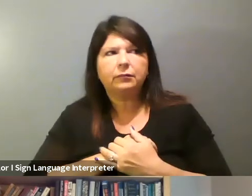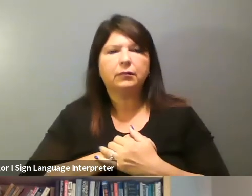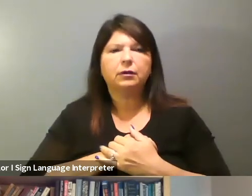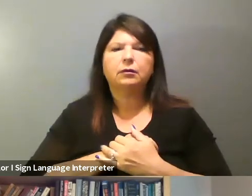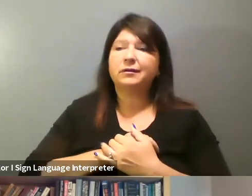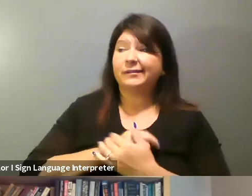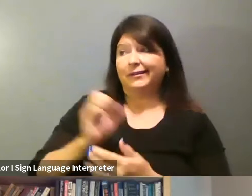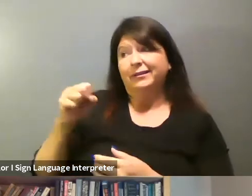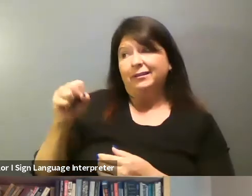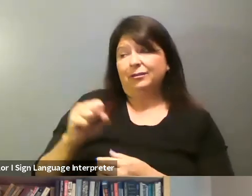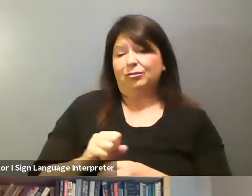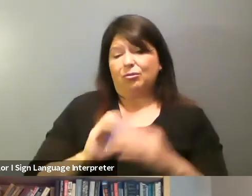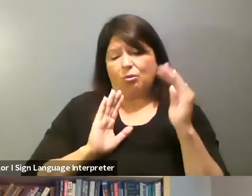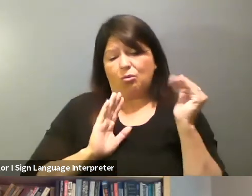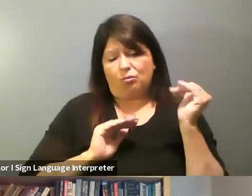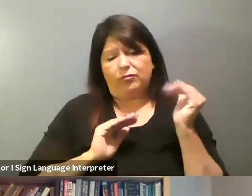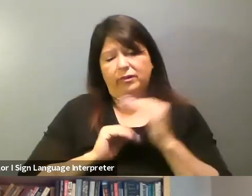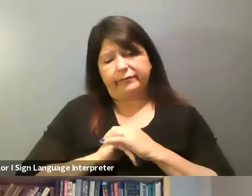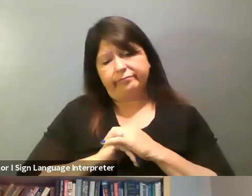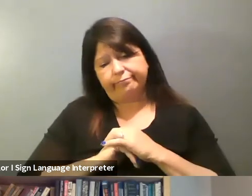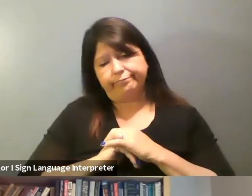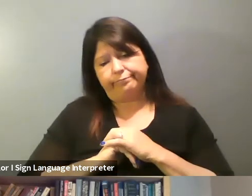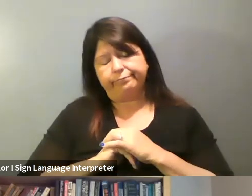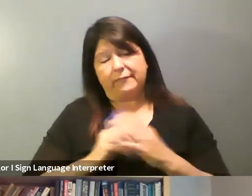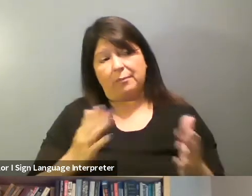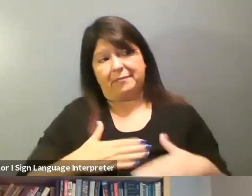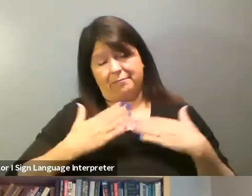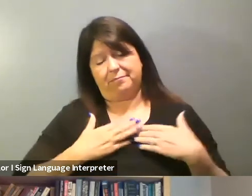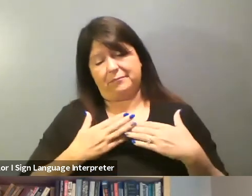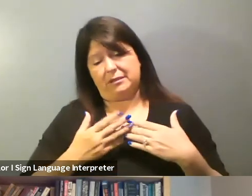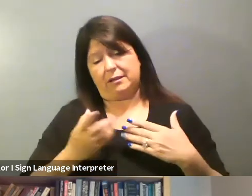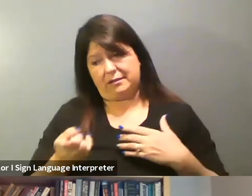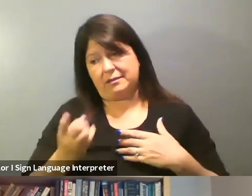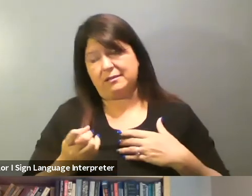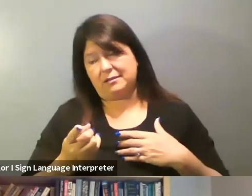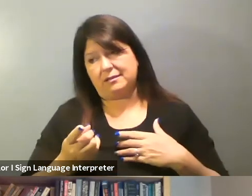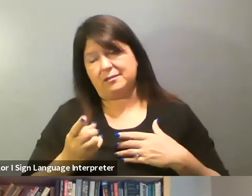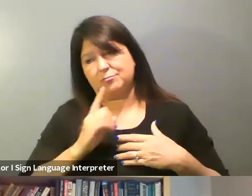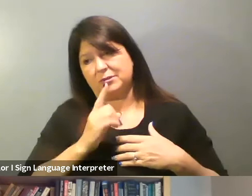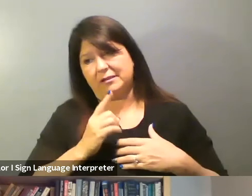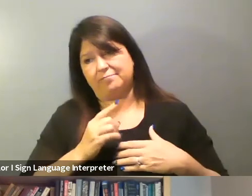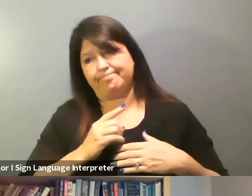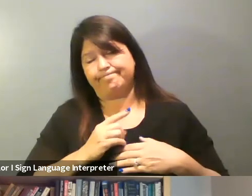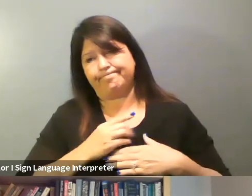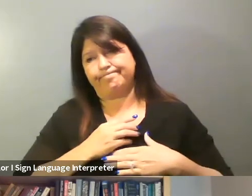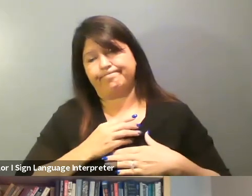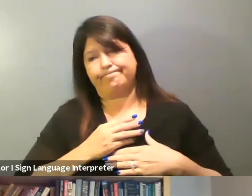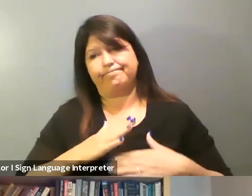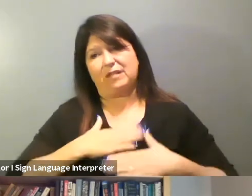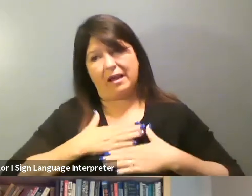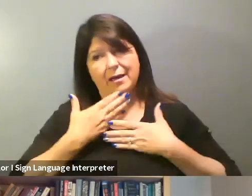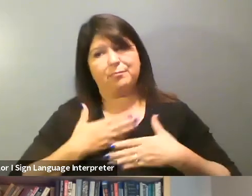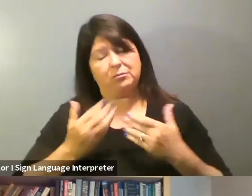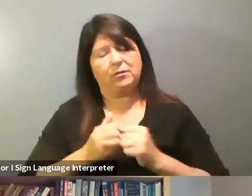Hopefully. I'm glad that you said he was happy with it. What about others, participants, subjects in the film, and also the general